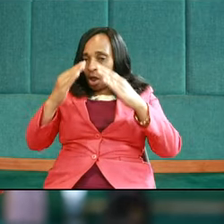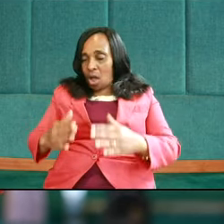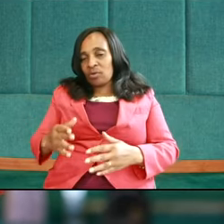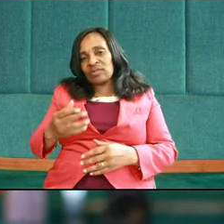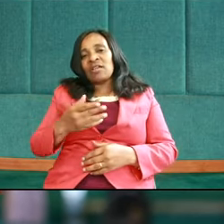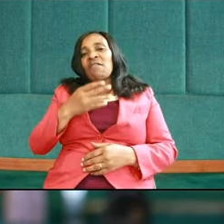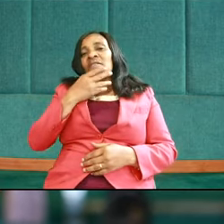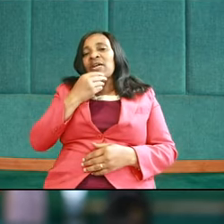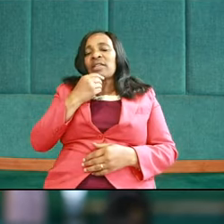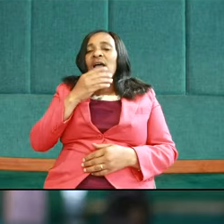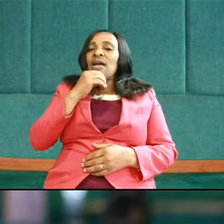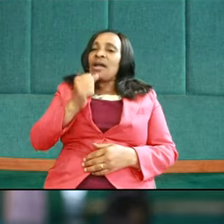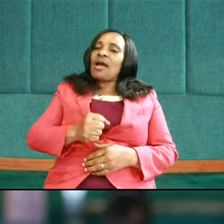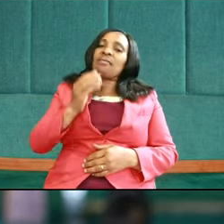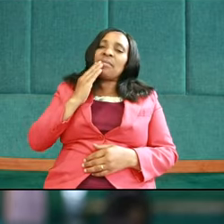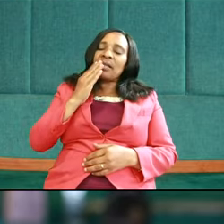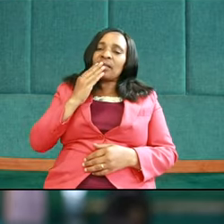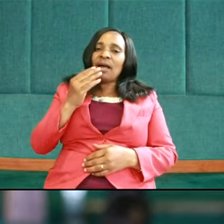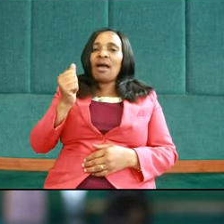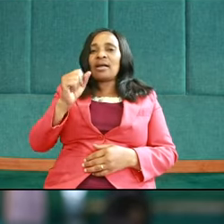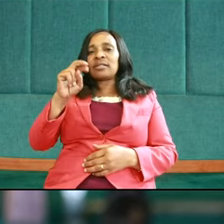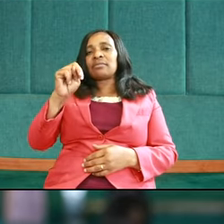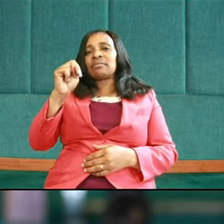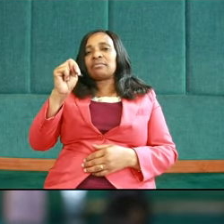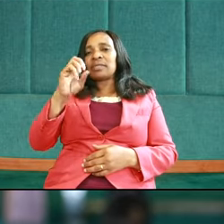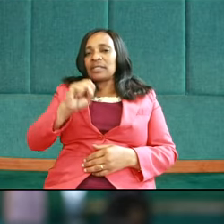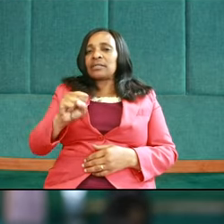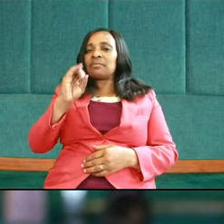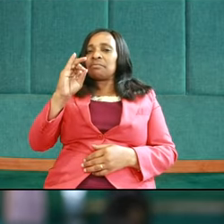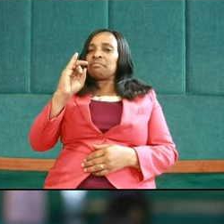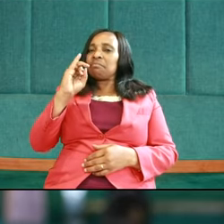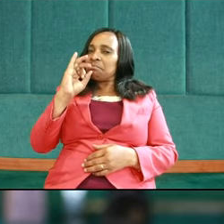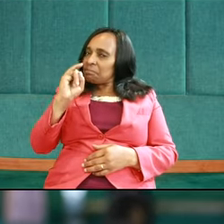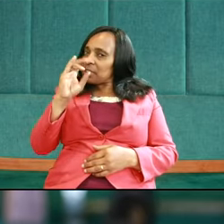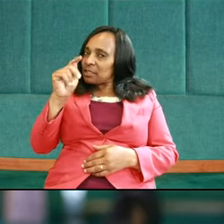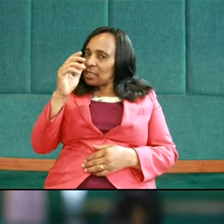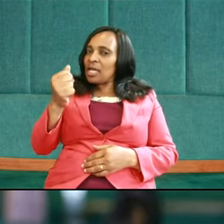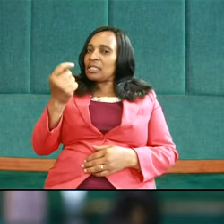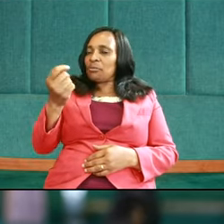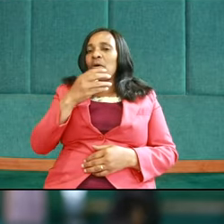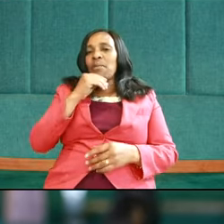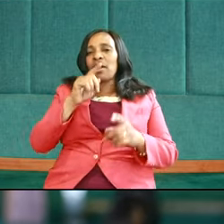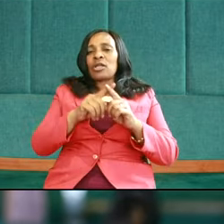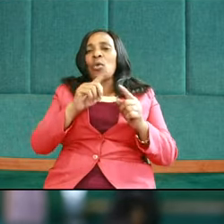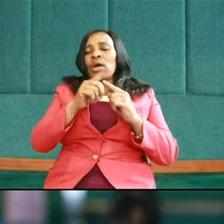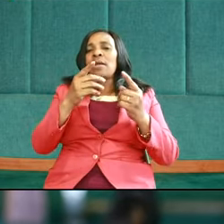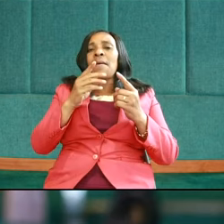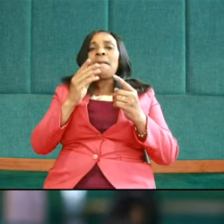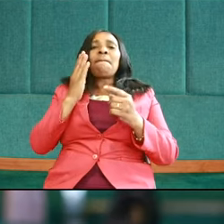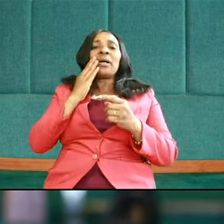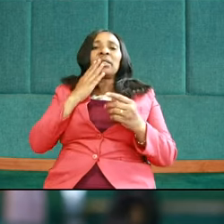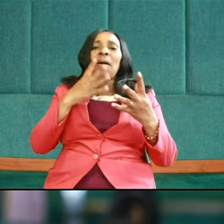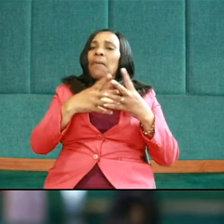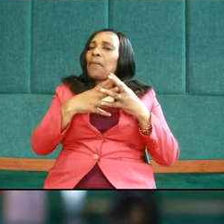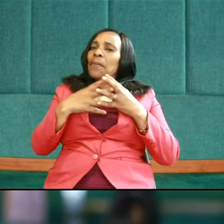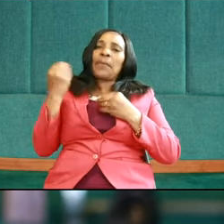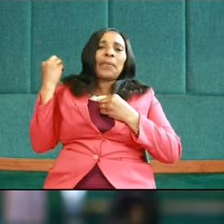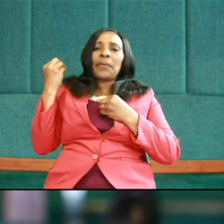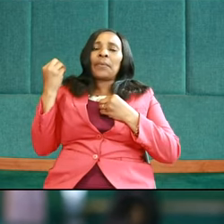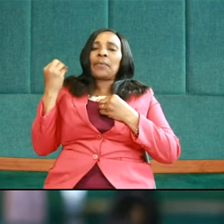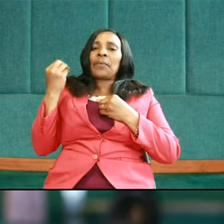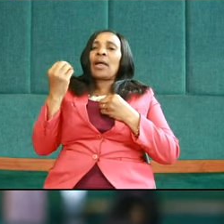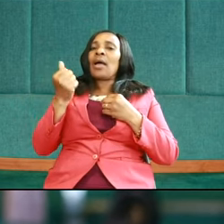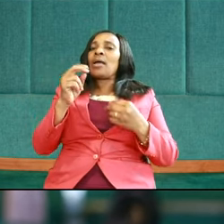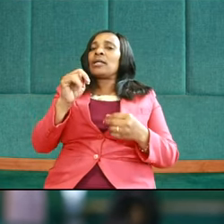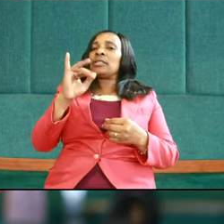grandmother, Amita, and Asmita's small little brother. When mother was gone, Amita was put in